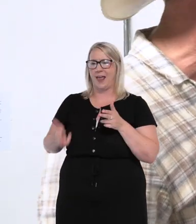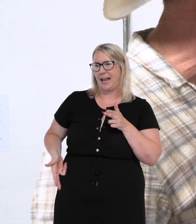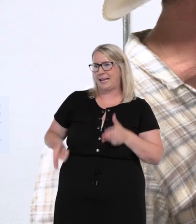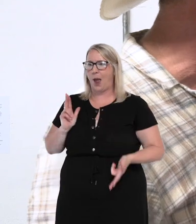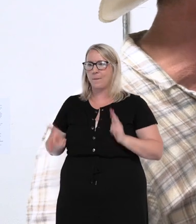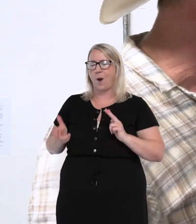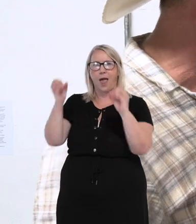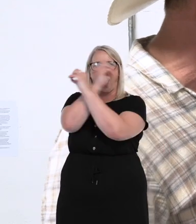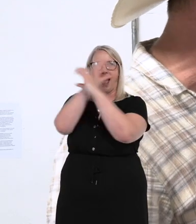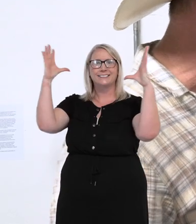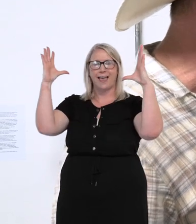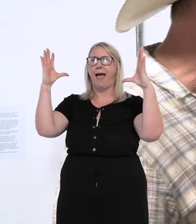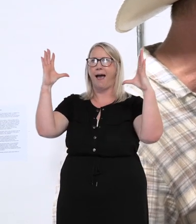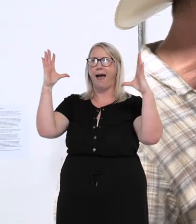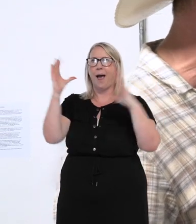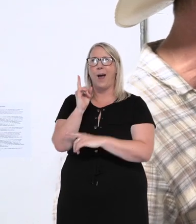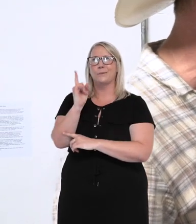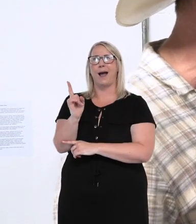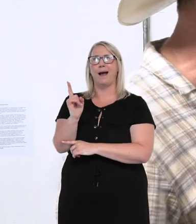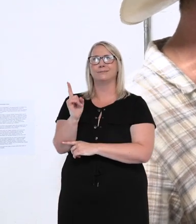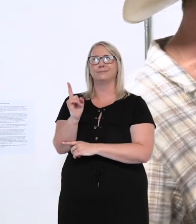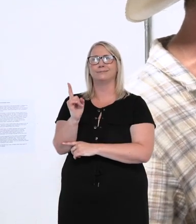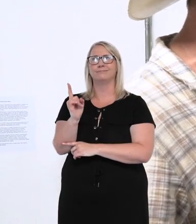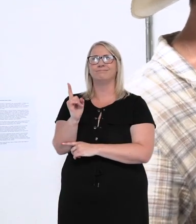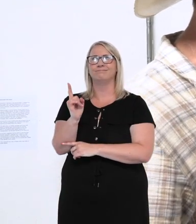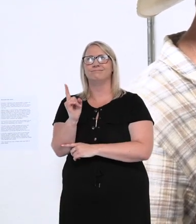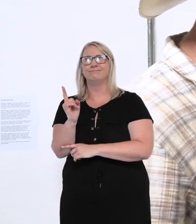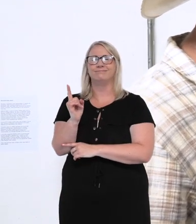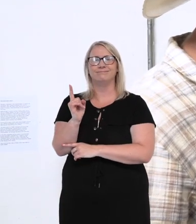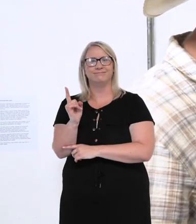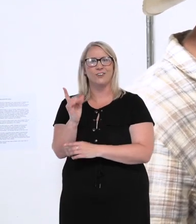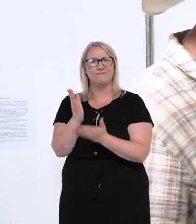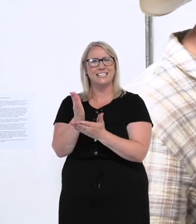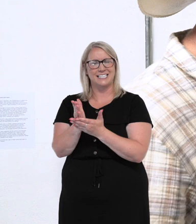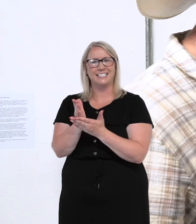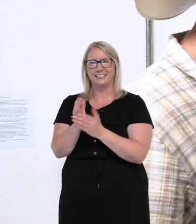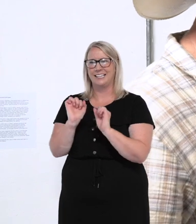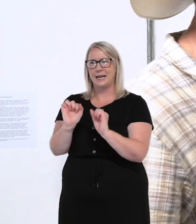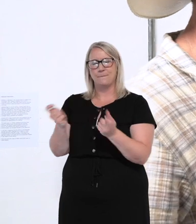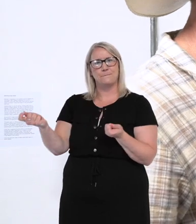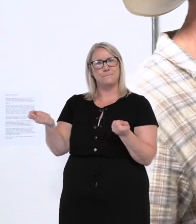not necessarily. And he manages